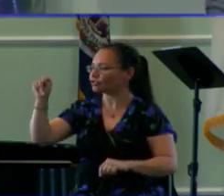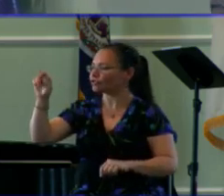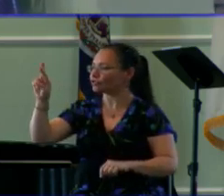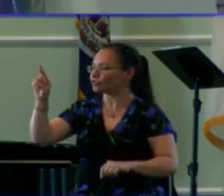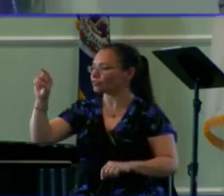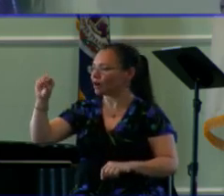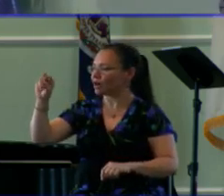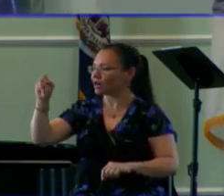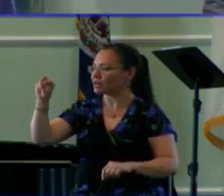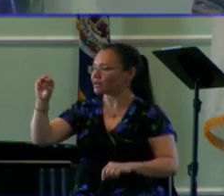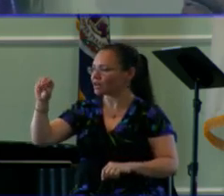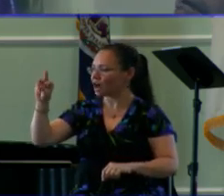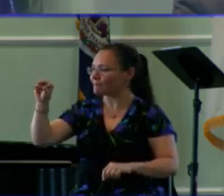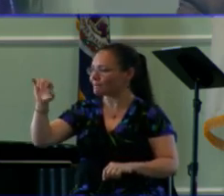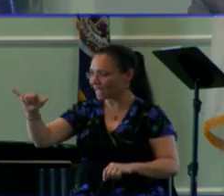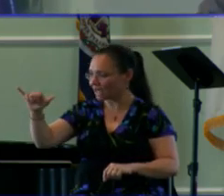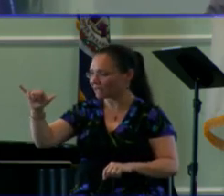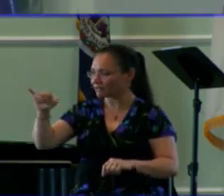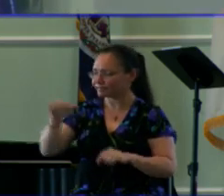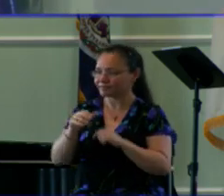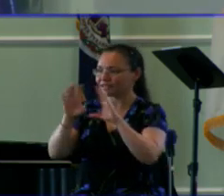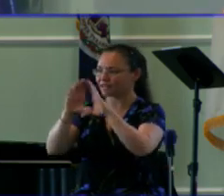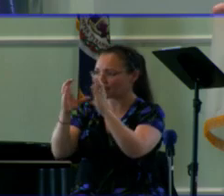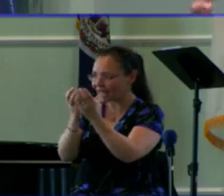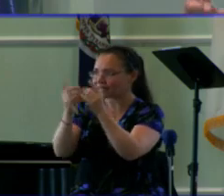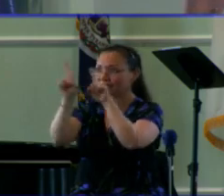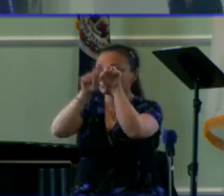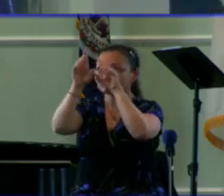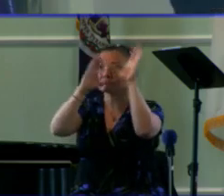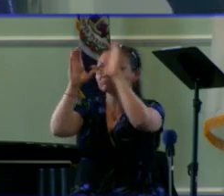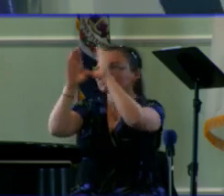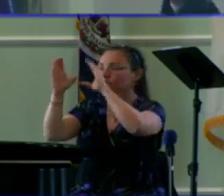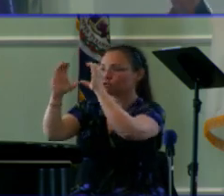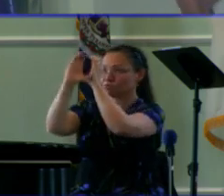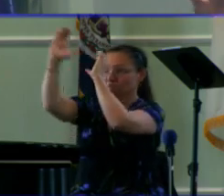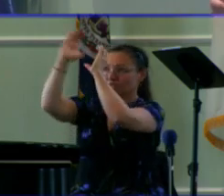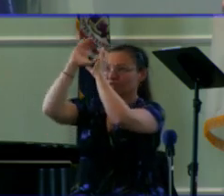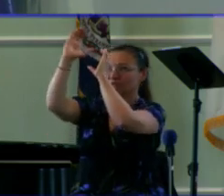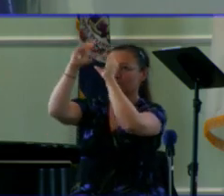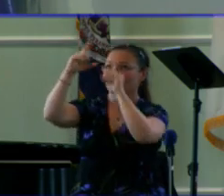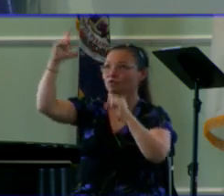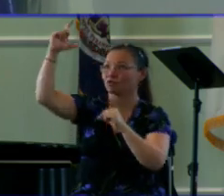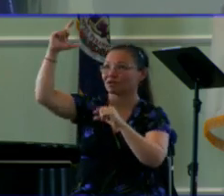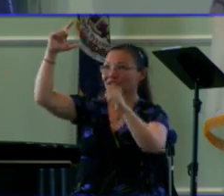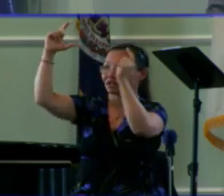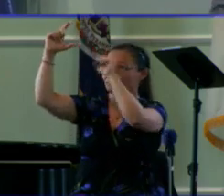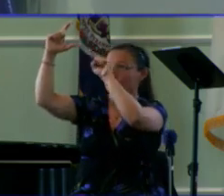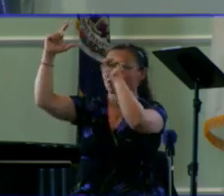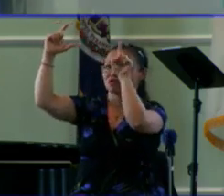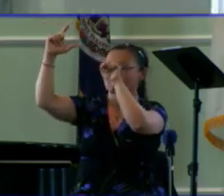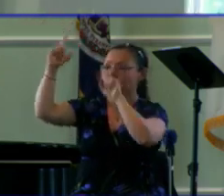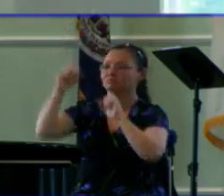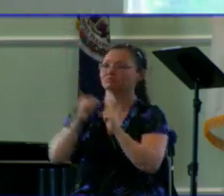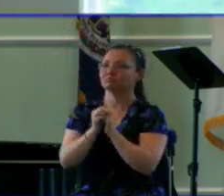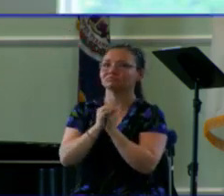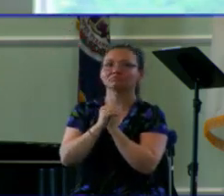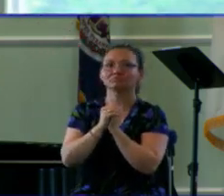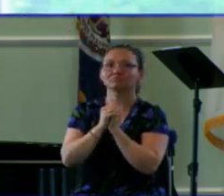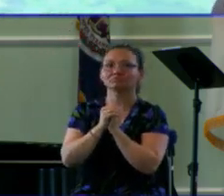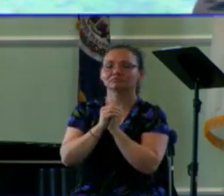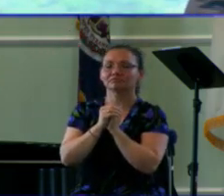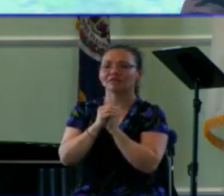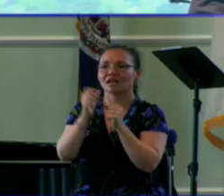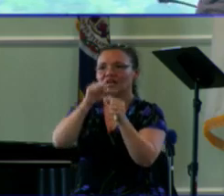night. And the teacher would set up the telescope, and we would look at the moon. And I remember looking at the